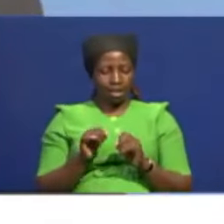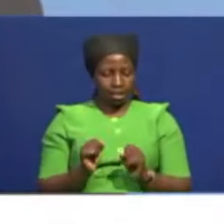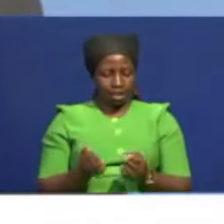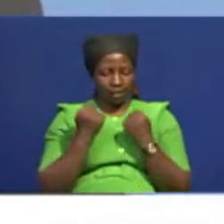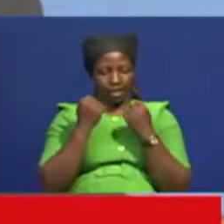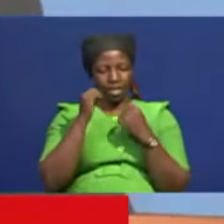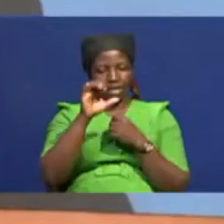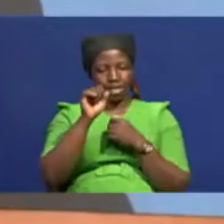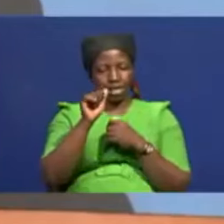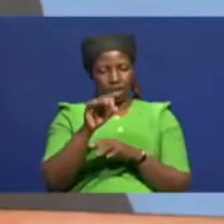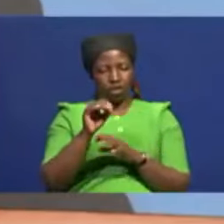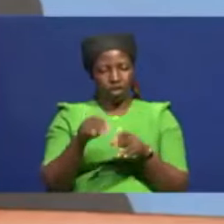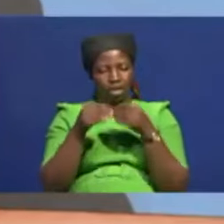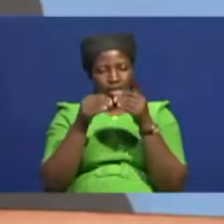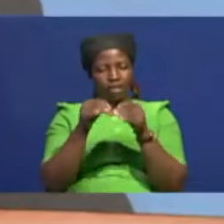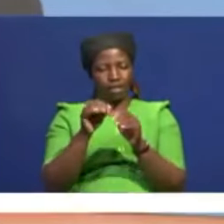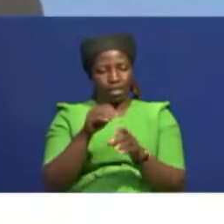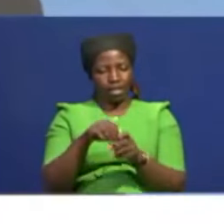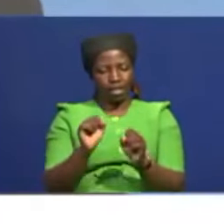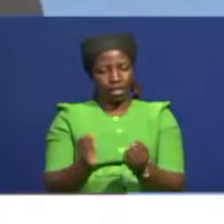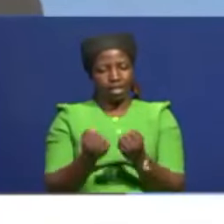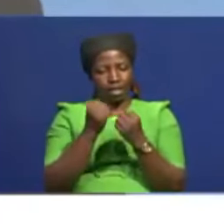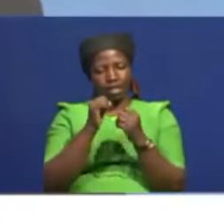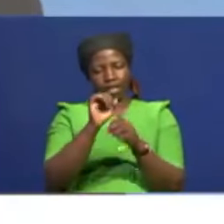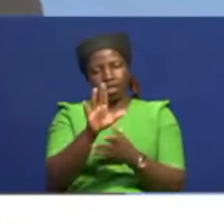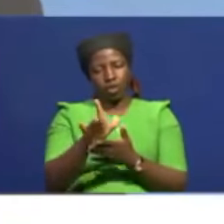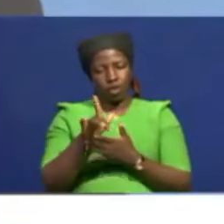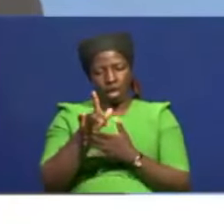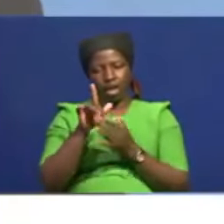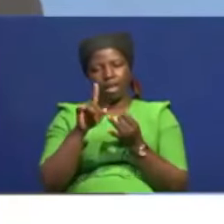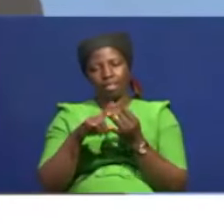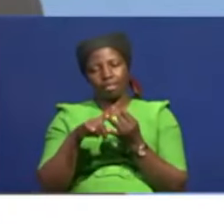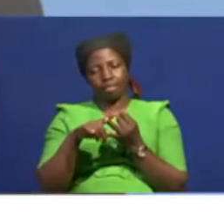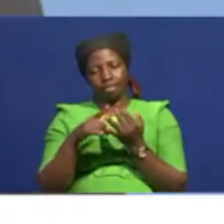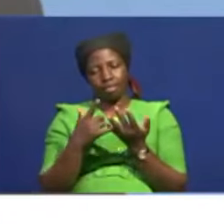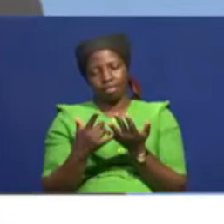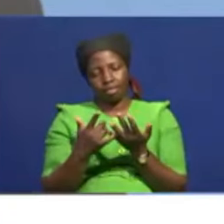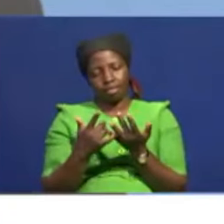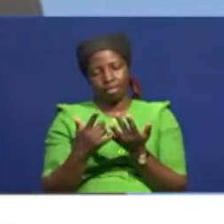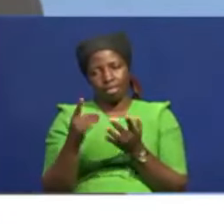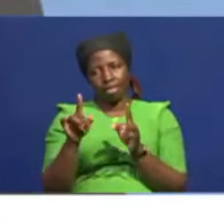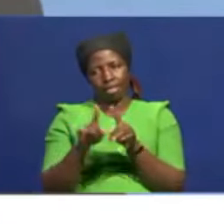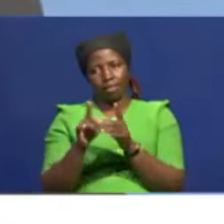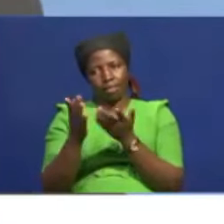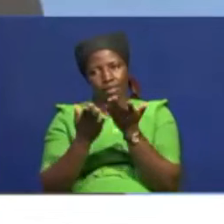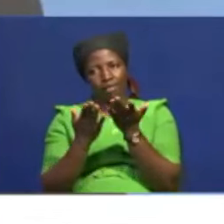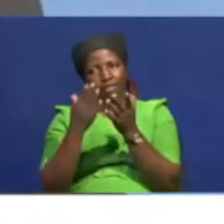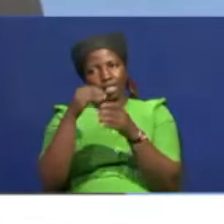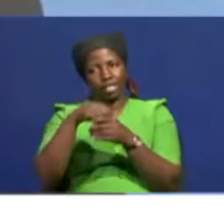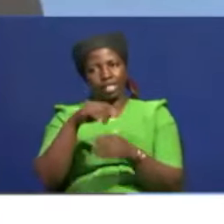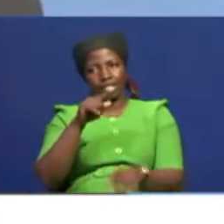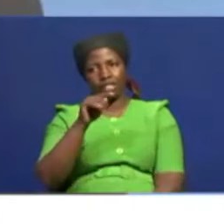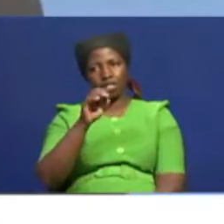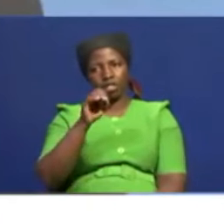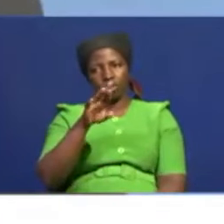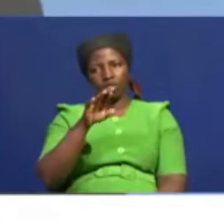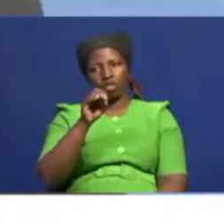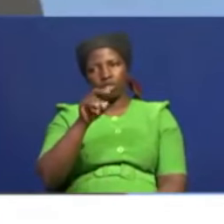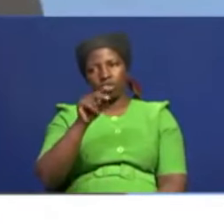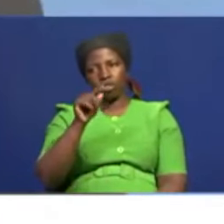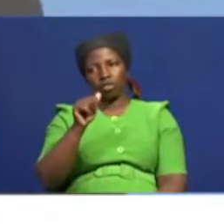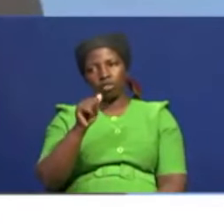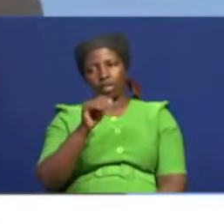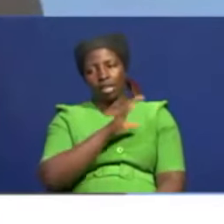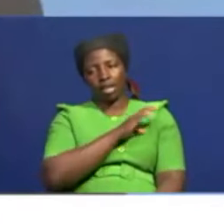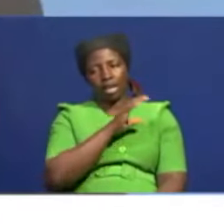investments and credit services. Speaking during the launch of the Sacco in Toronto, Canada, Pamoja Canada Diaspora Sacco Board